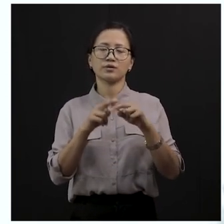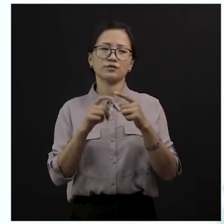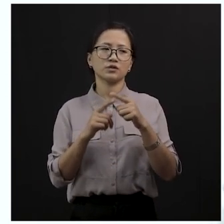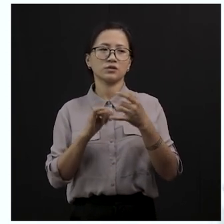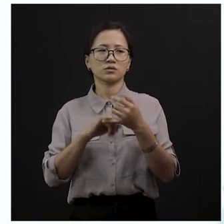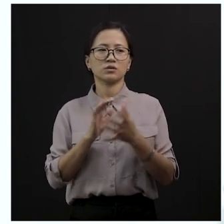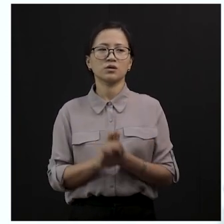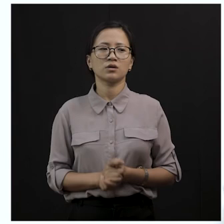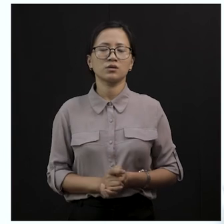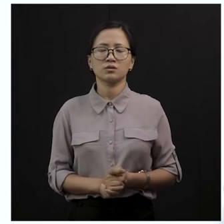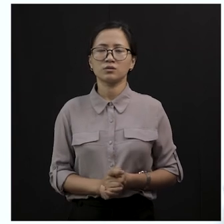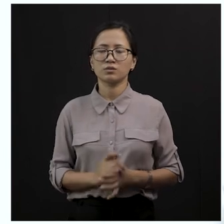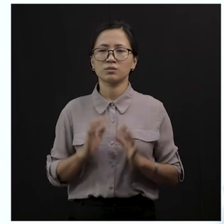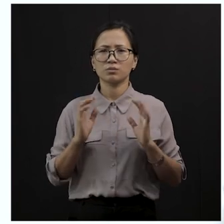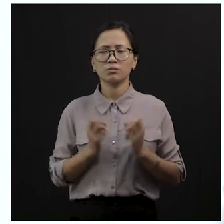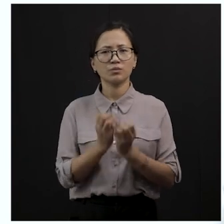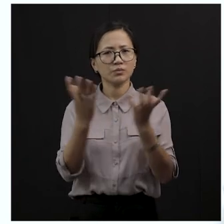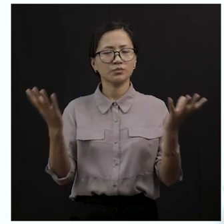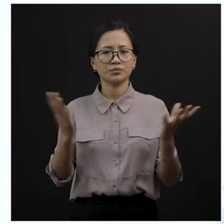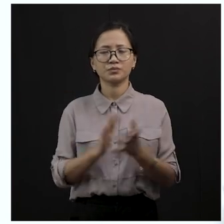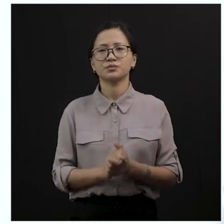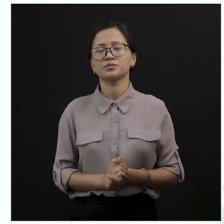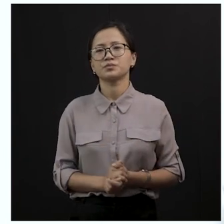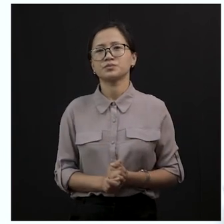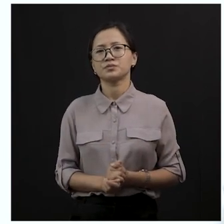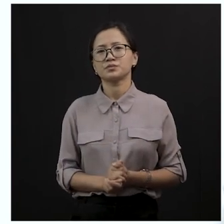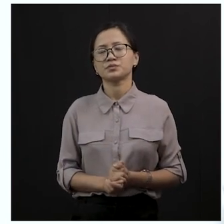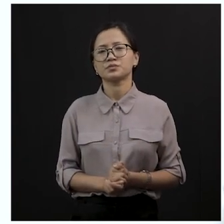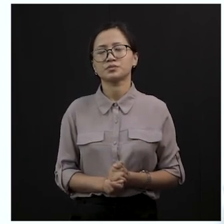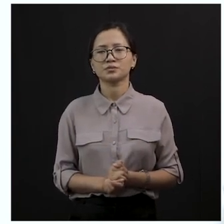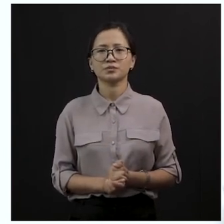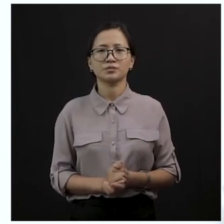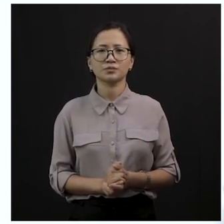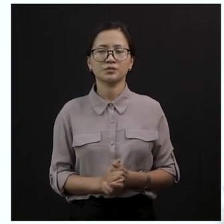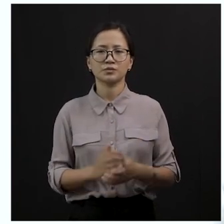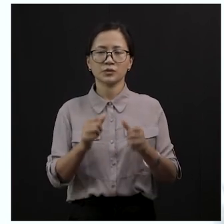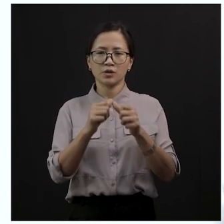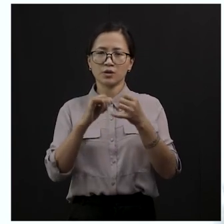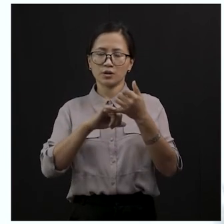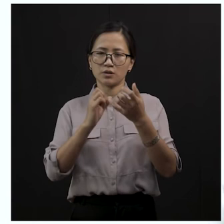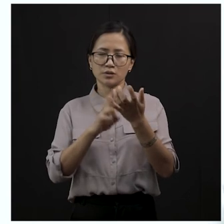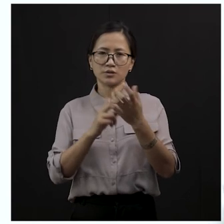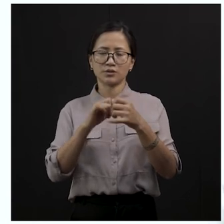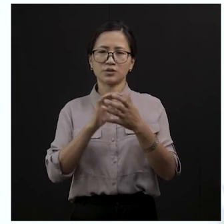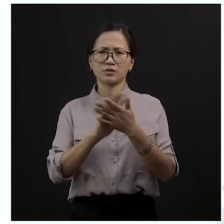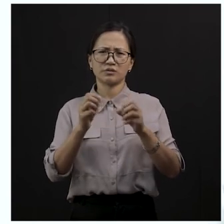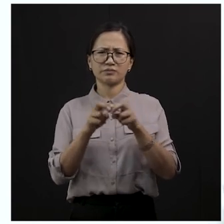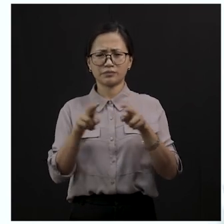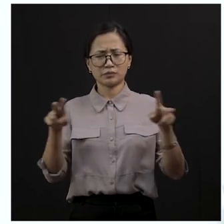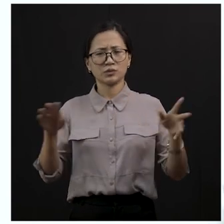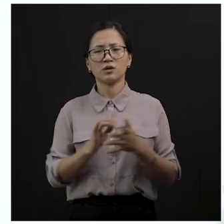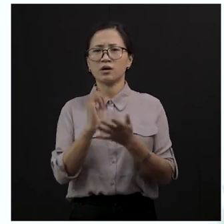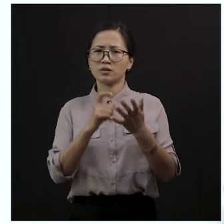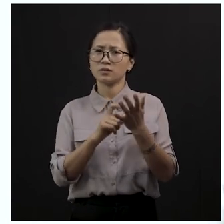have many airplanes, a name of this aircraft and all, like Air Asia,